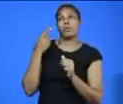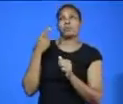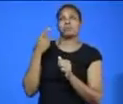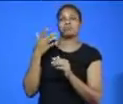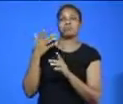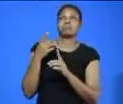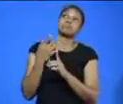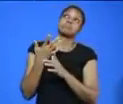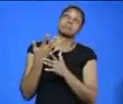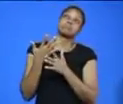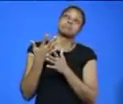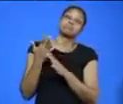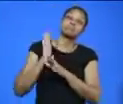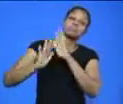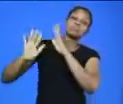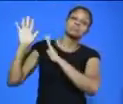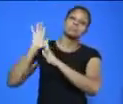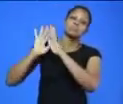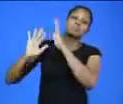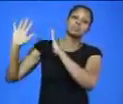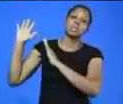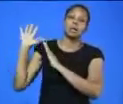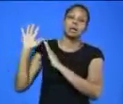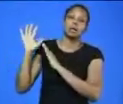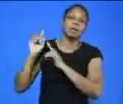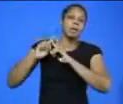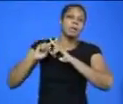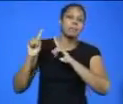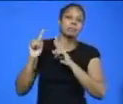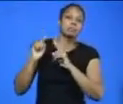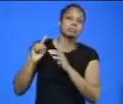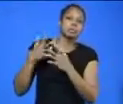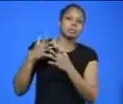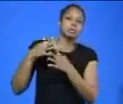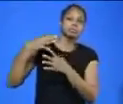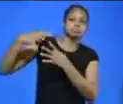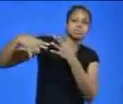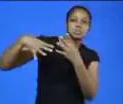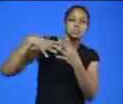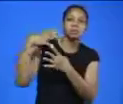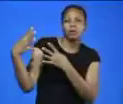they're theological, they're sociological, and their